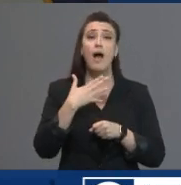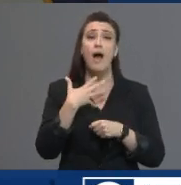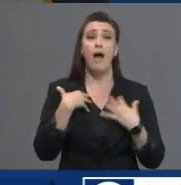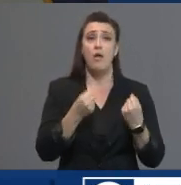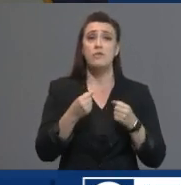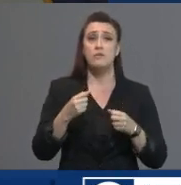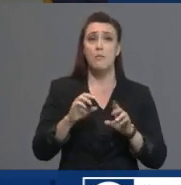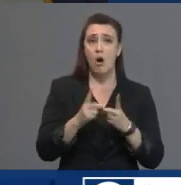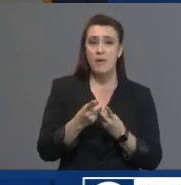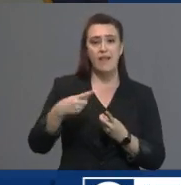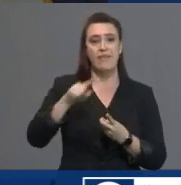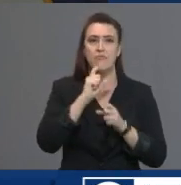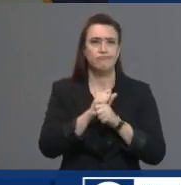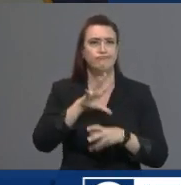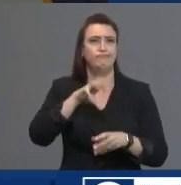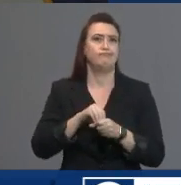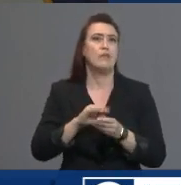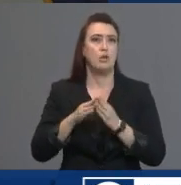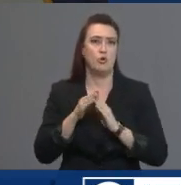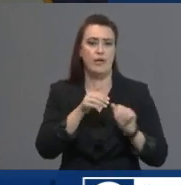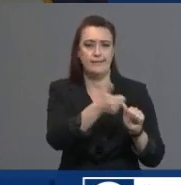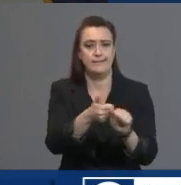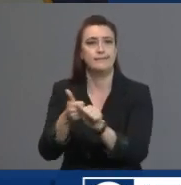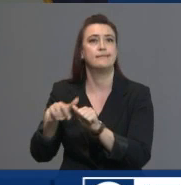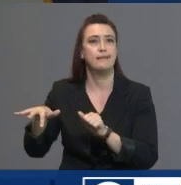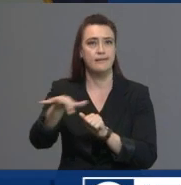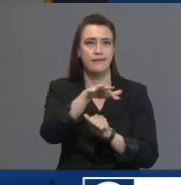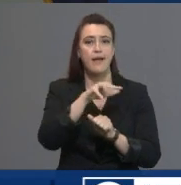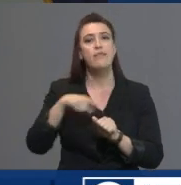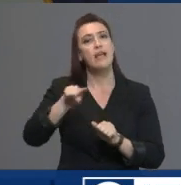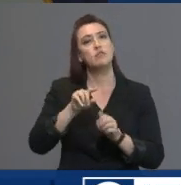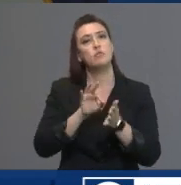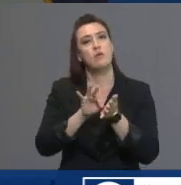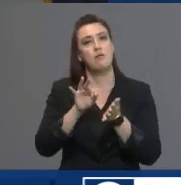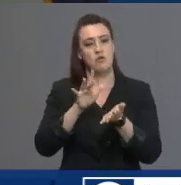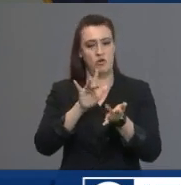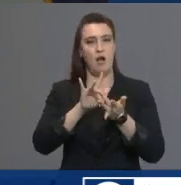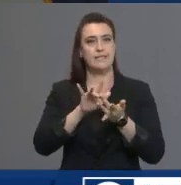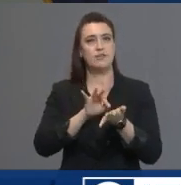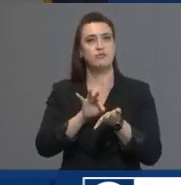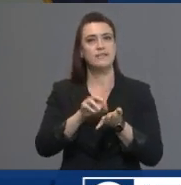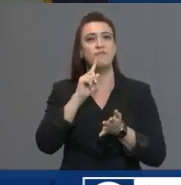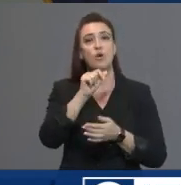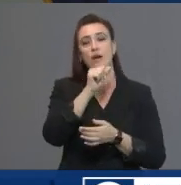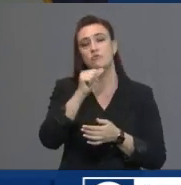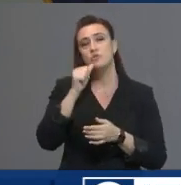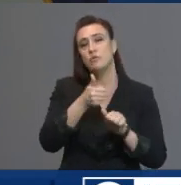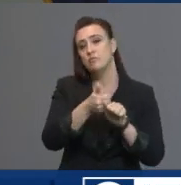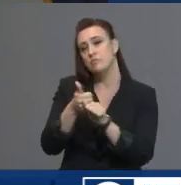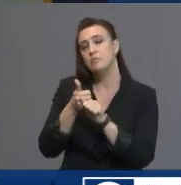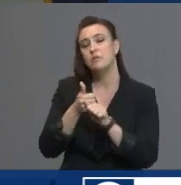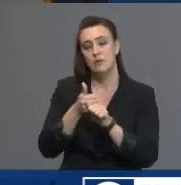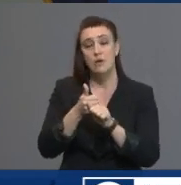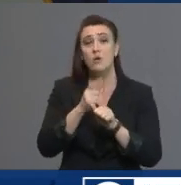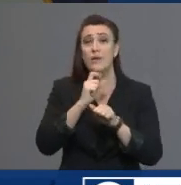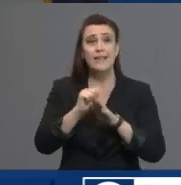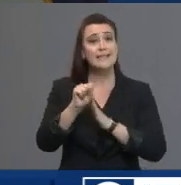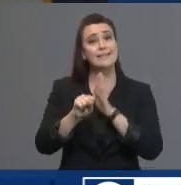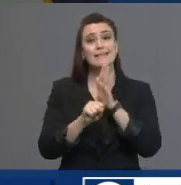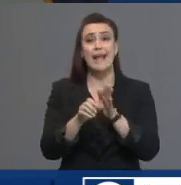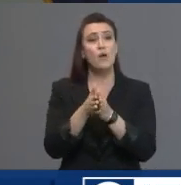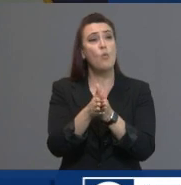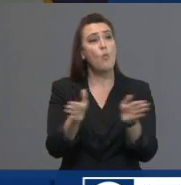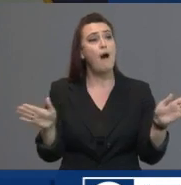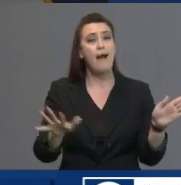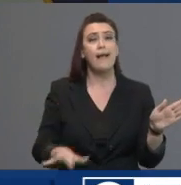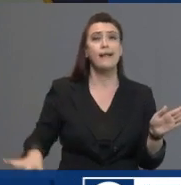really are the experts, and they are the boots on the ground, and they do the contact tracing in Arizona. The statewide enhancement is really